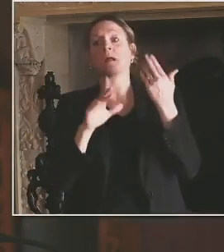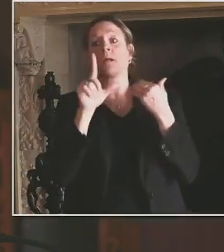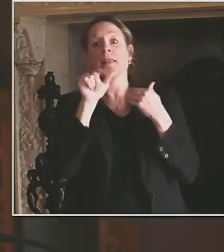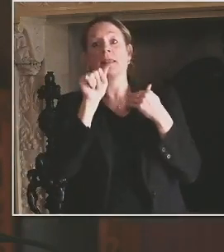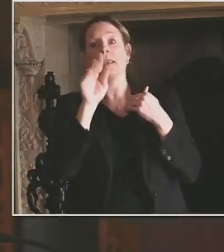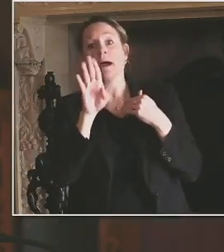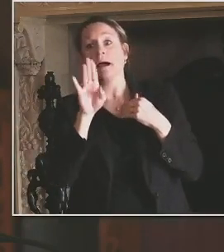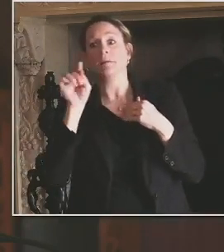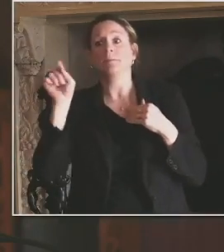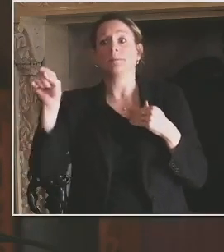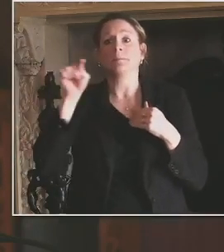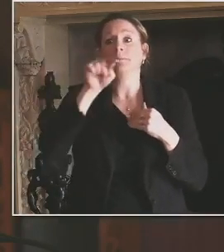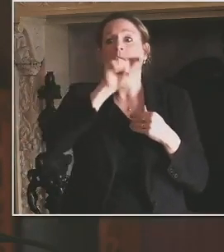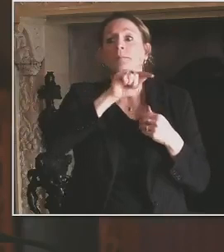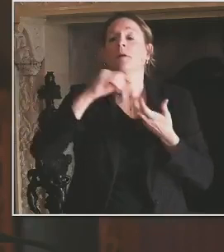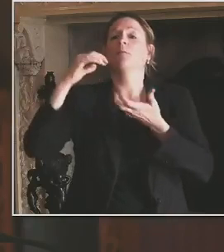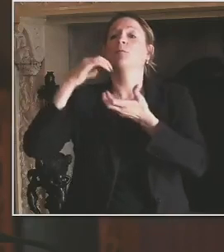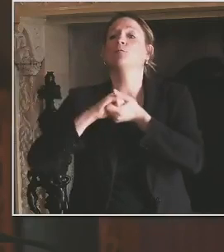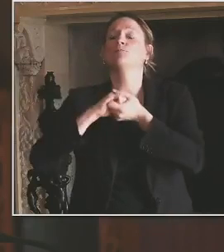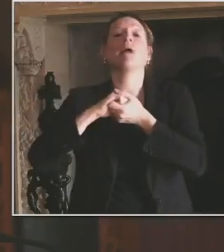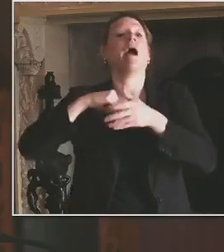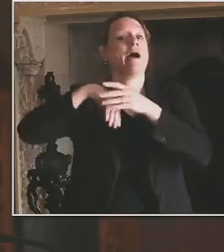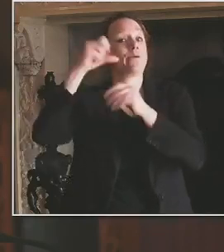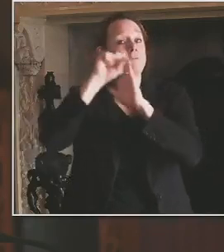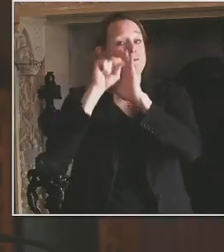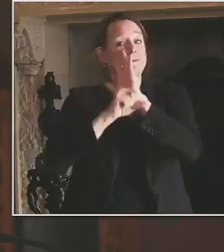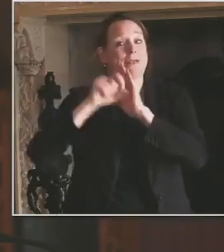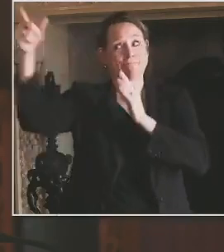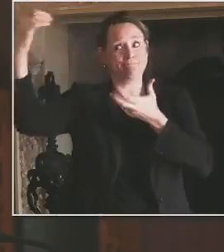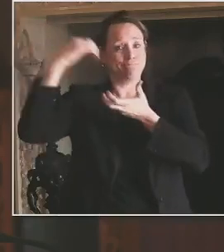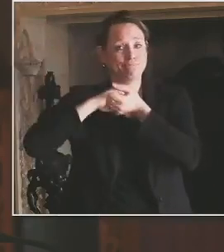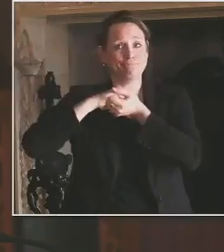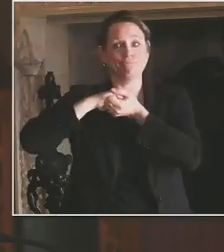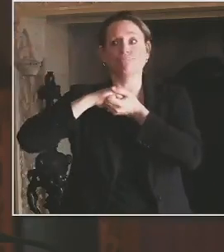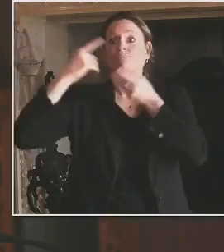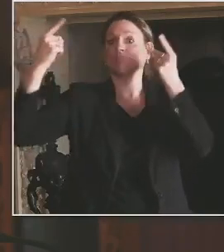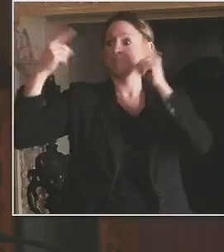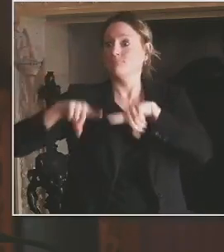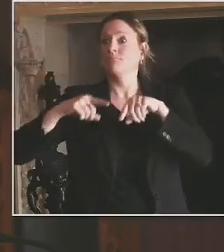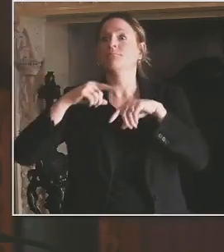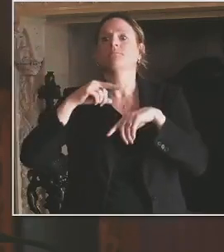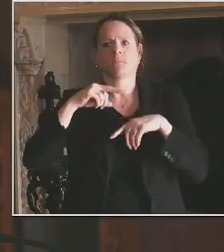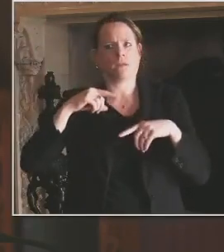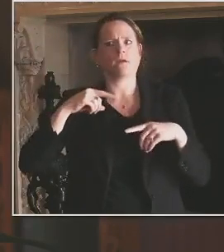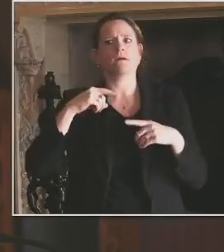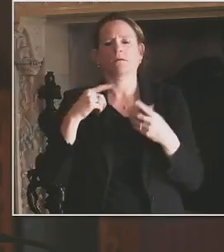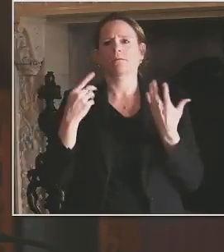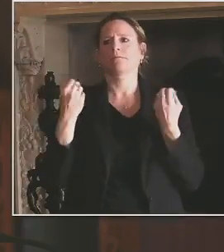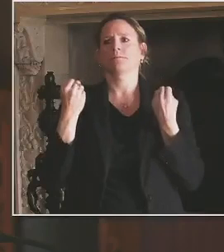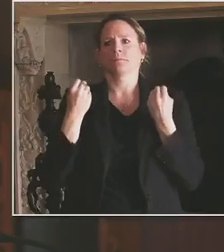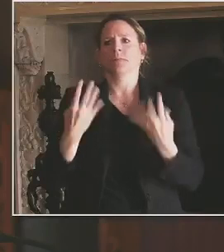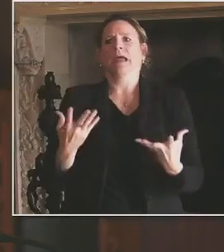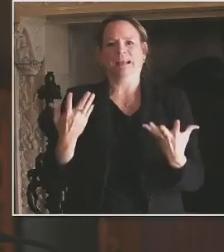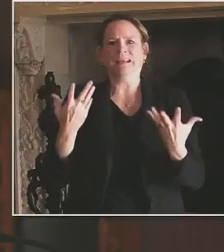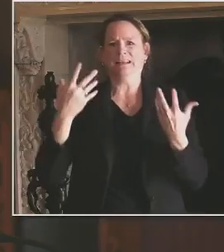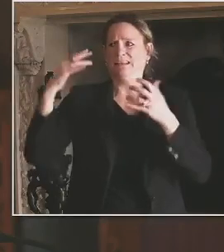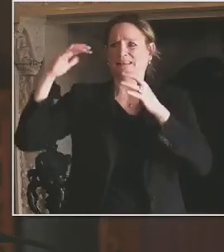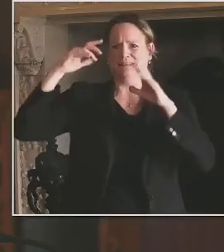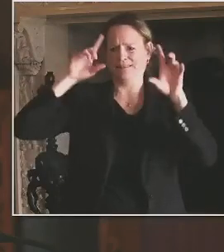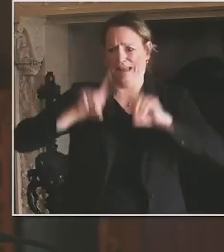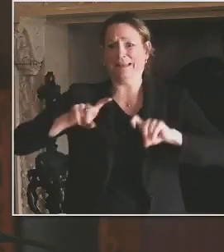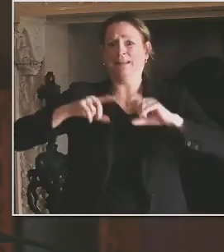partnering with that are out of state are having a real crush of demand, like you suggest in your question, and that demand really